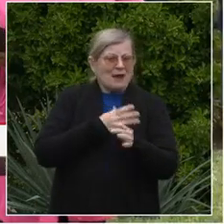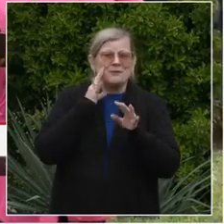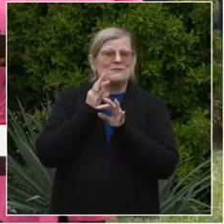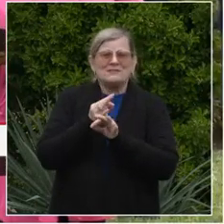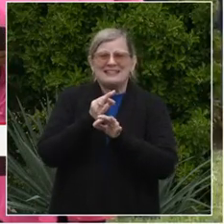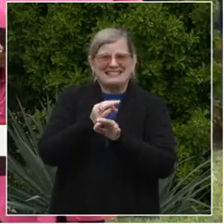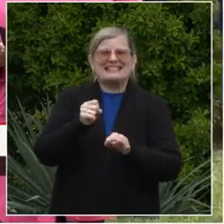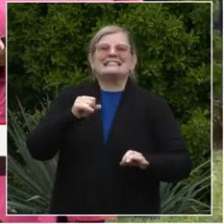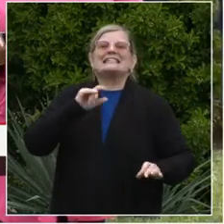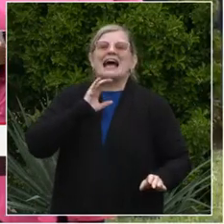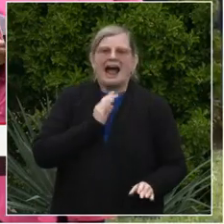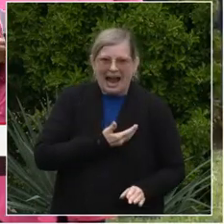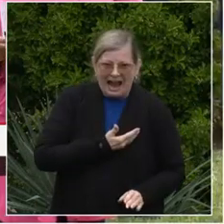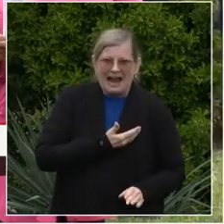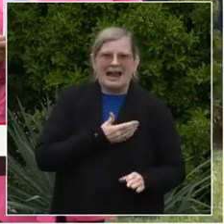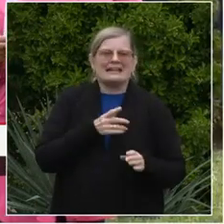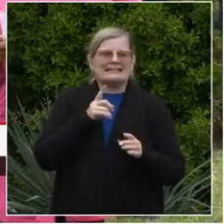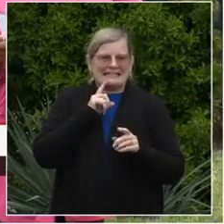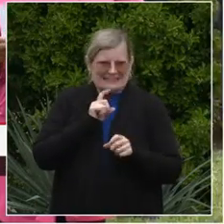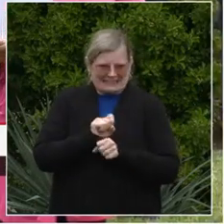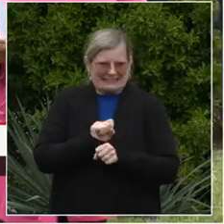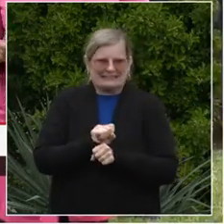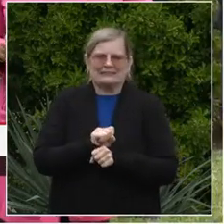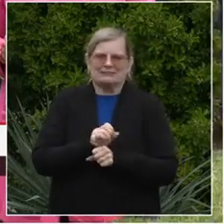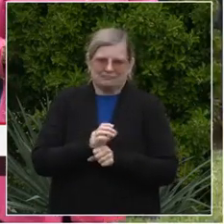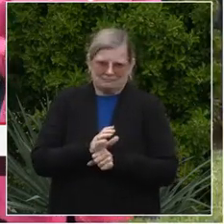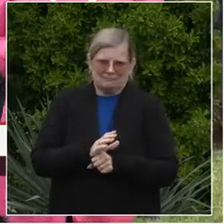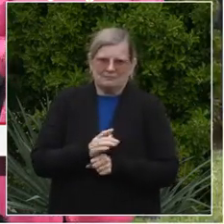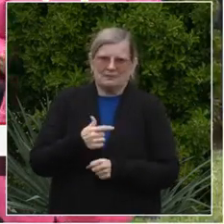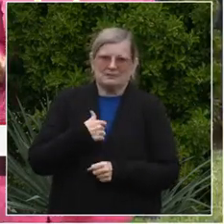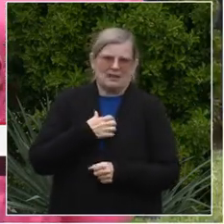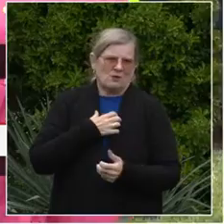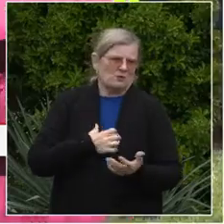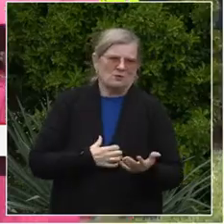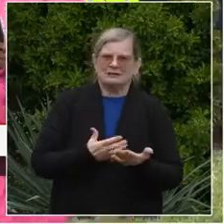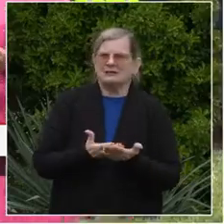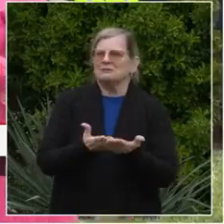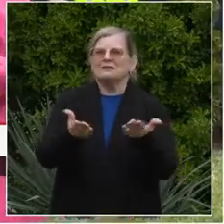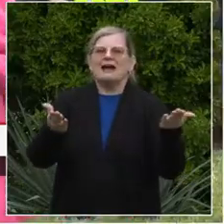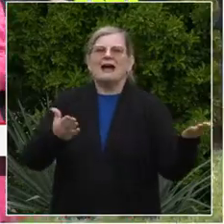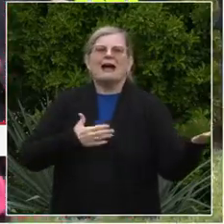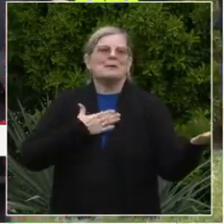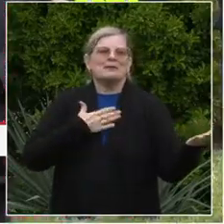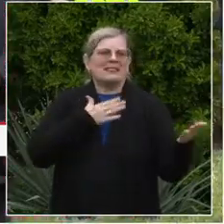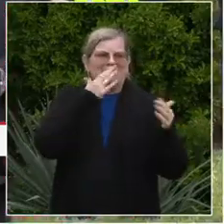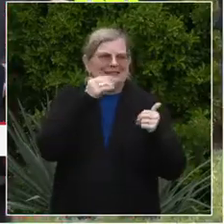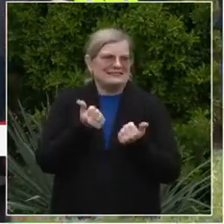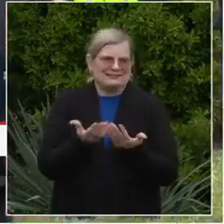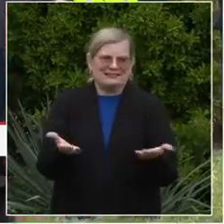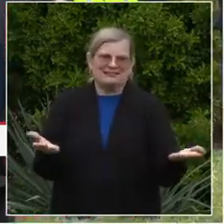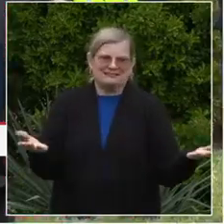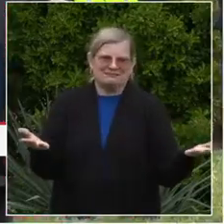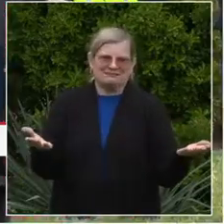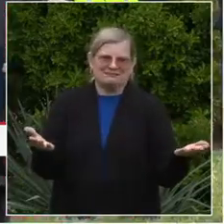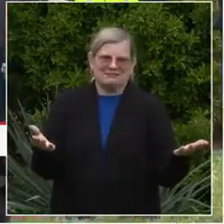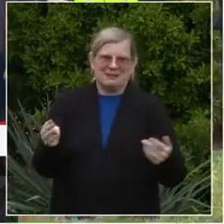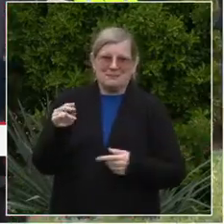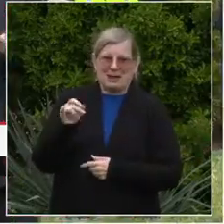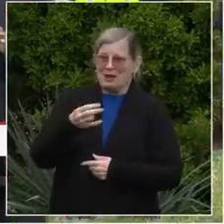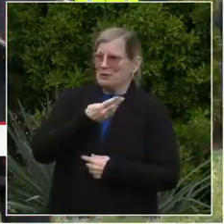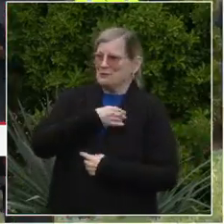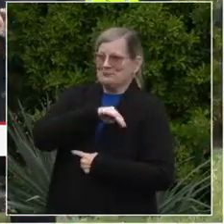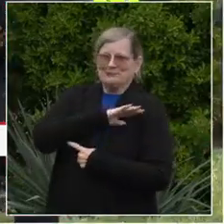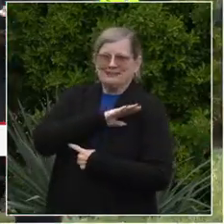and happy Thanksgiving. Madam Mayor, welcome. Thank you, Mr. Commissioner. Let's give the Commissioner a big round